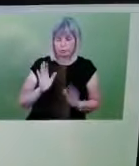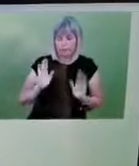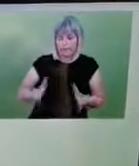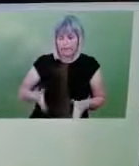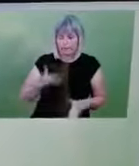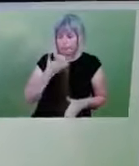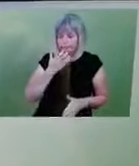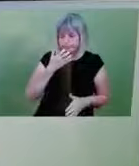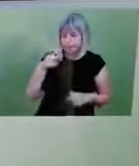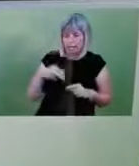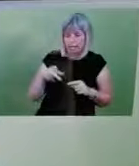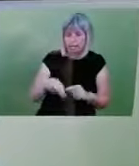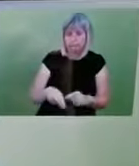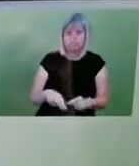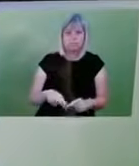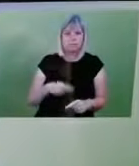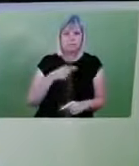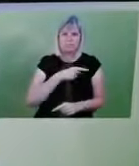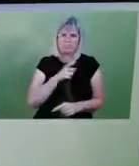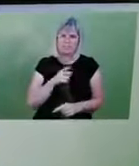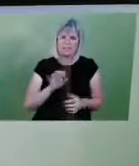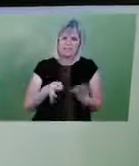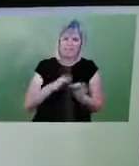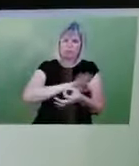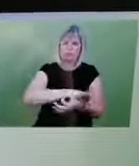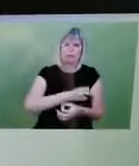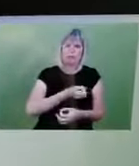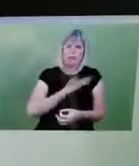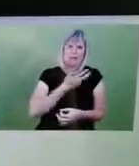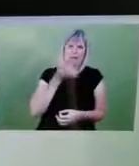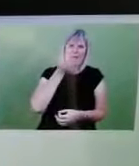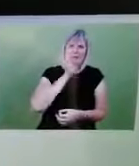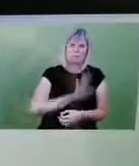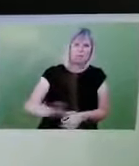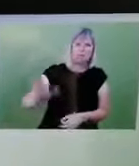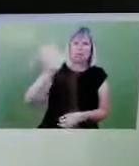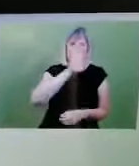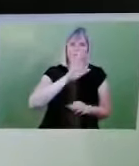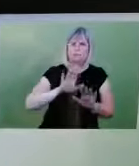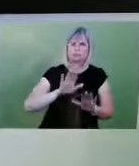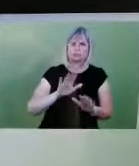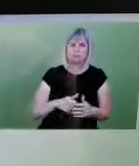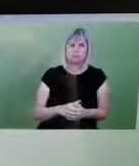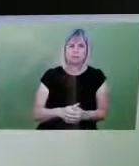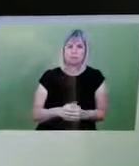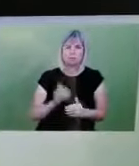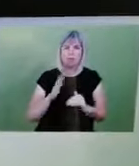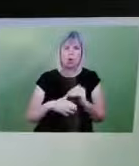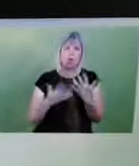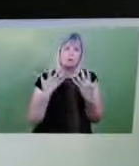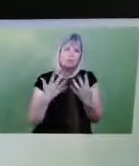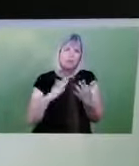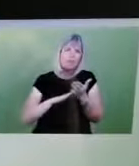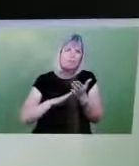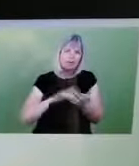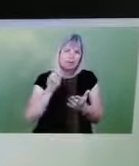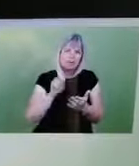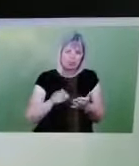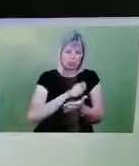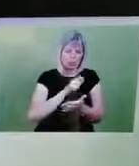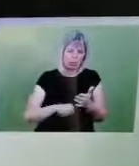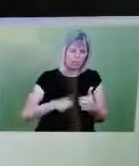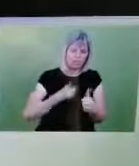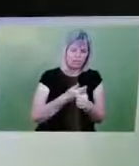justify continued implementation of austerity. Over 10 million people voted for Labour in the 2017 and 2019